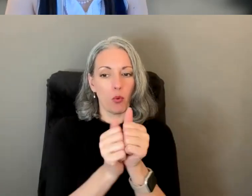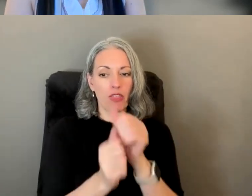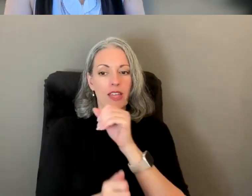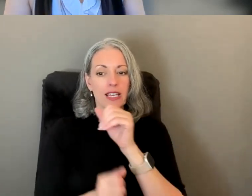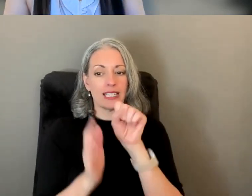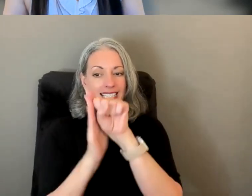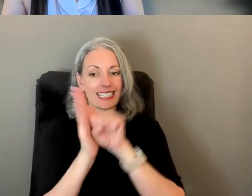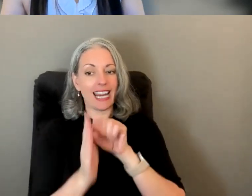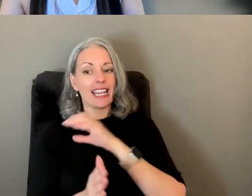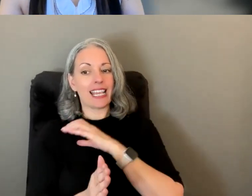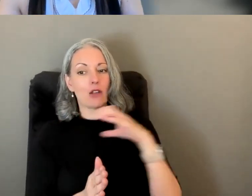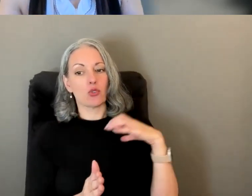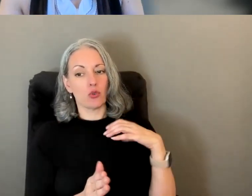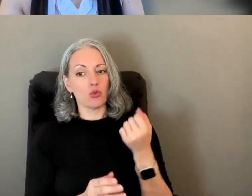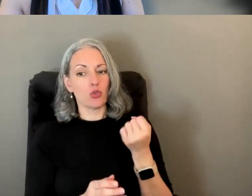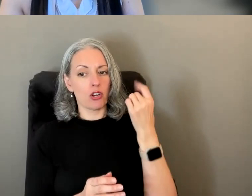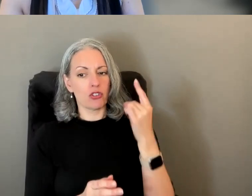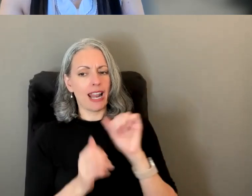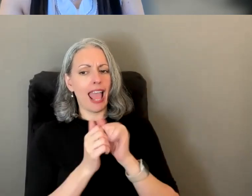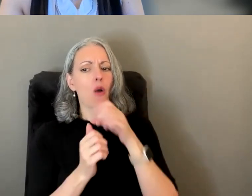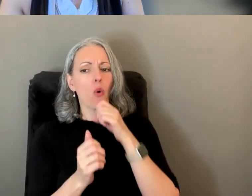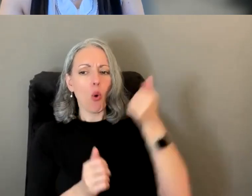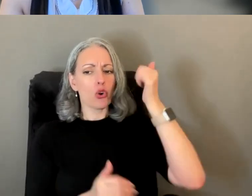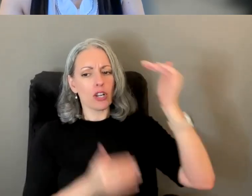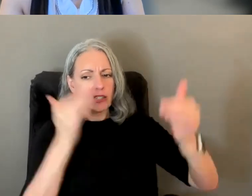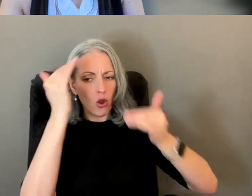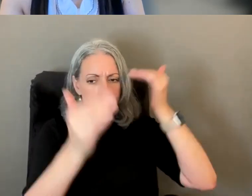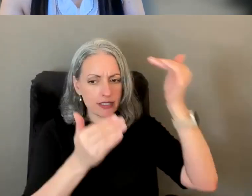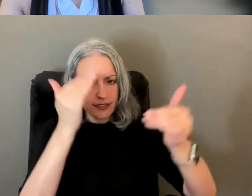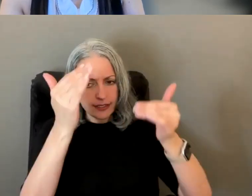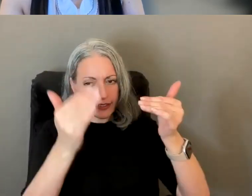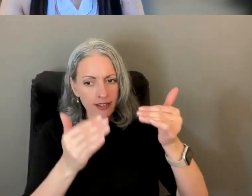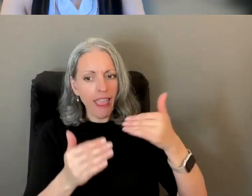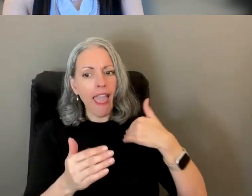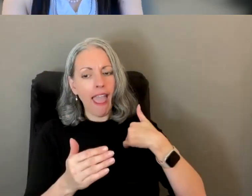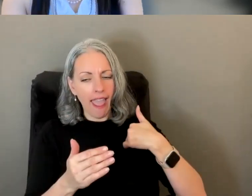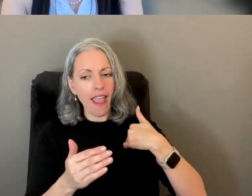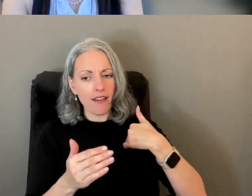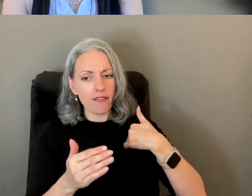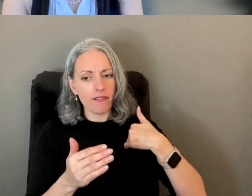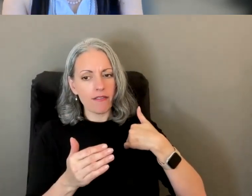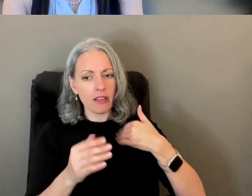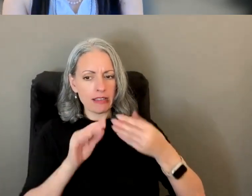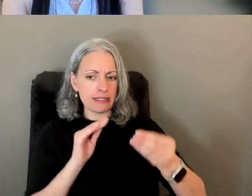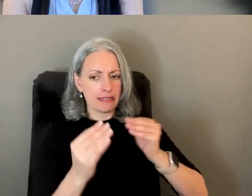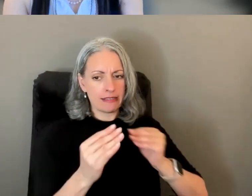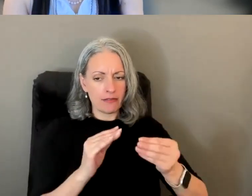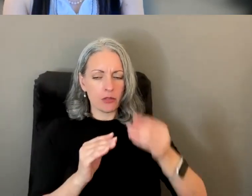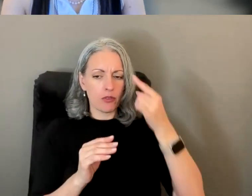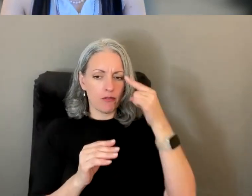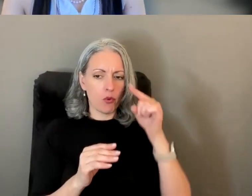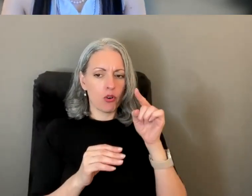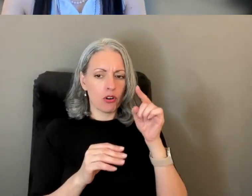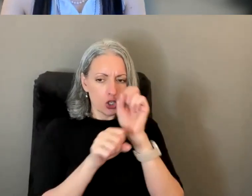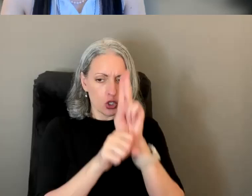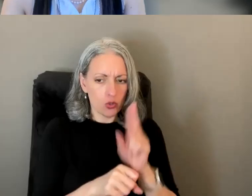understand how older adults are being how the materials are being adapted for older adults to use,